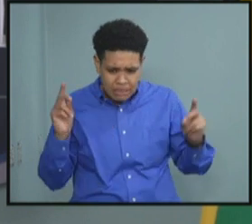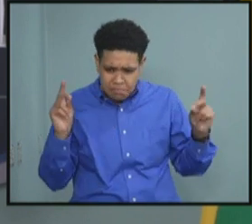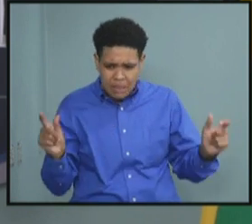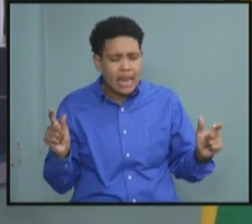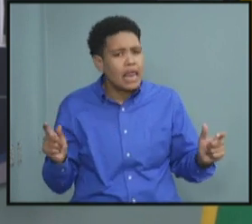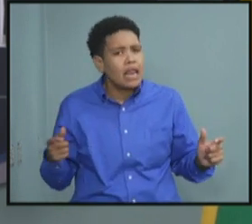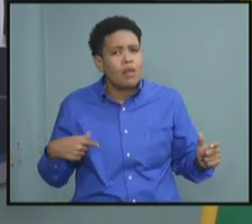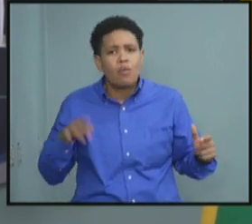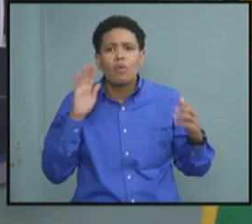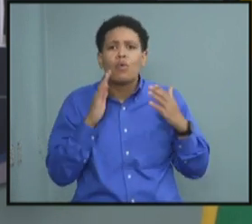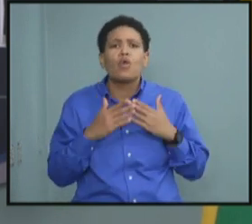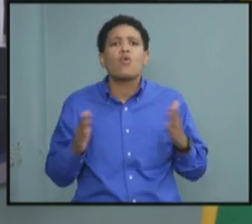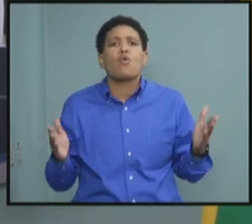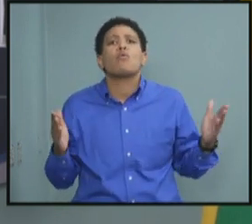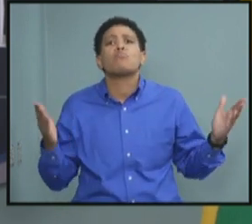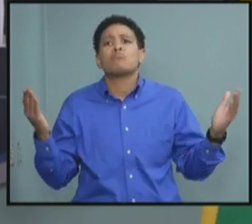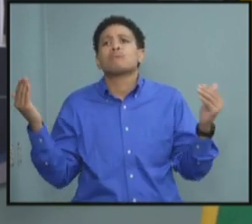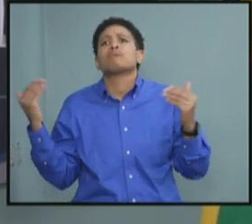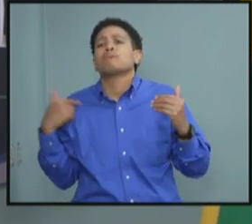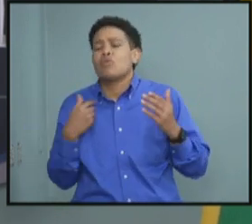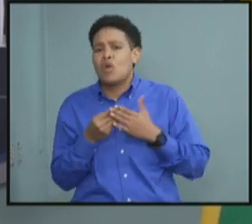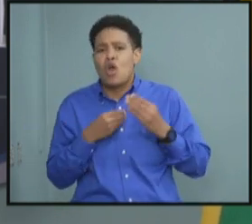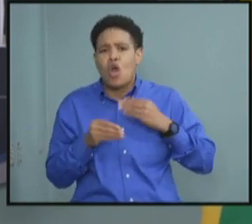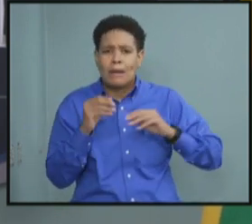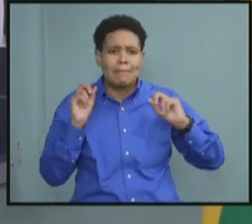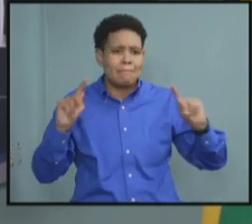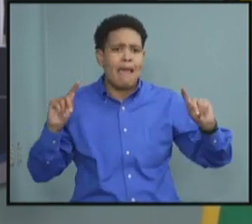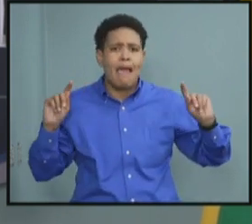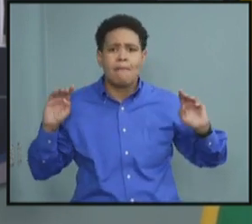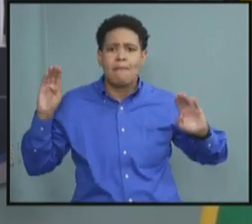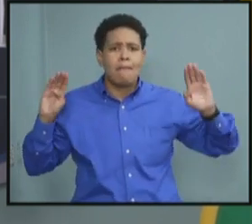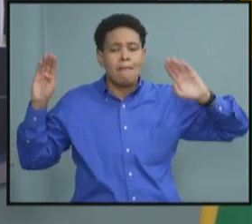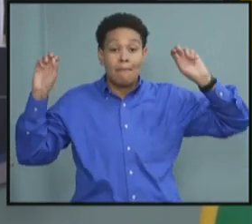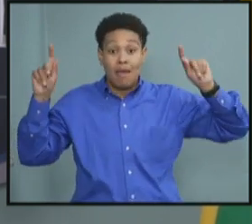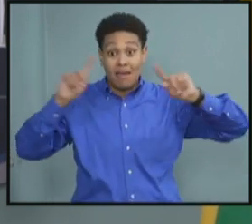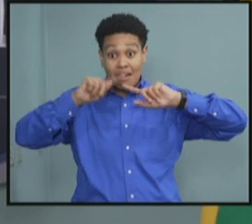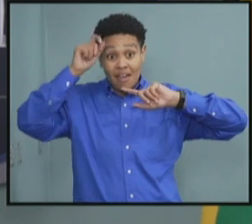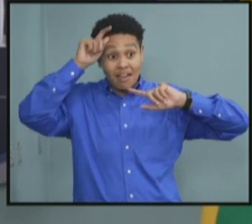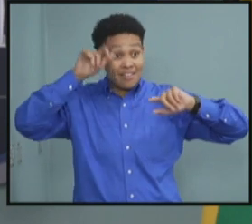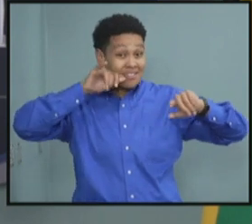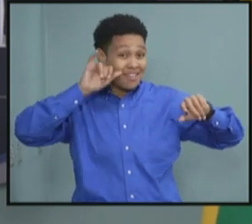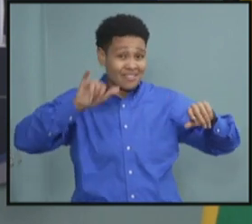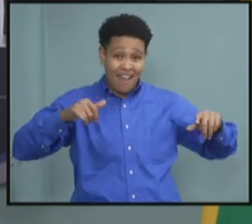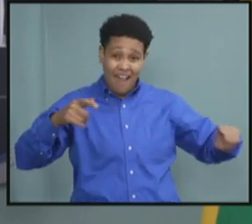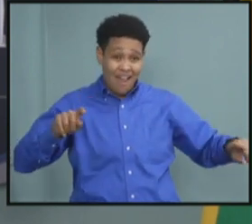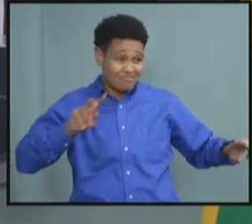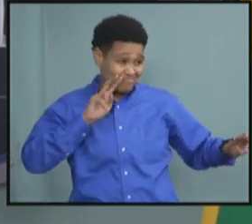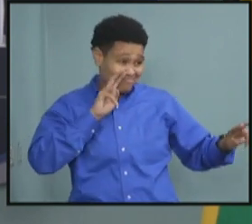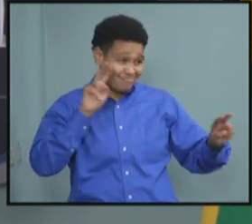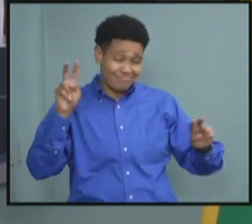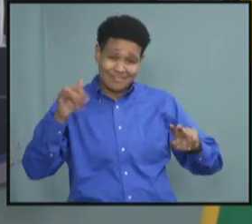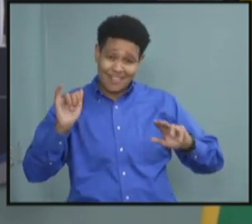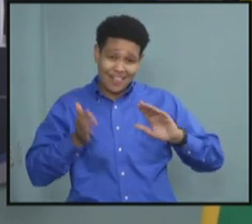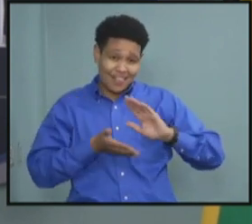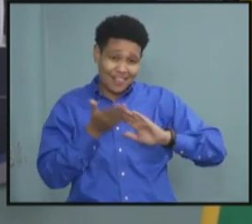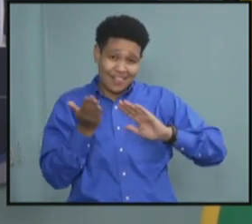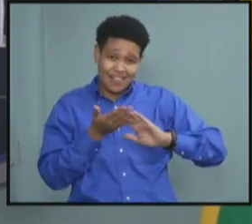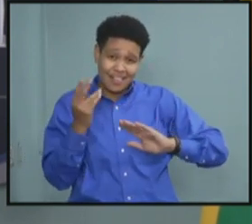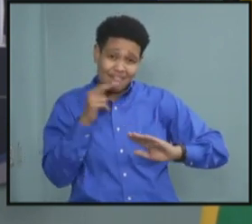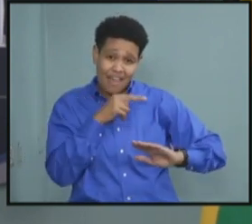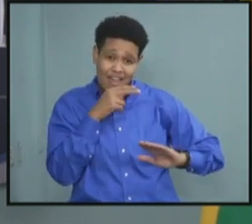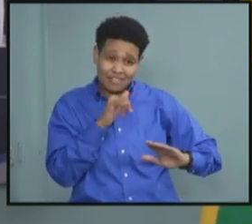immediately, we would reopen our economy. That not being the case, we have to ensure that we keep